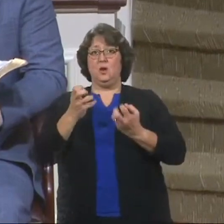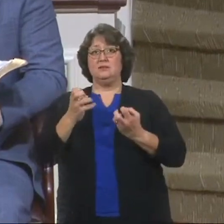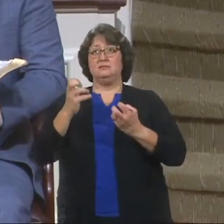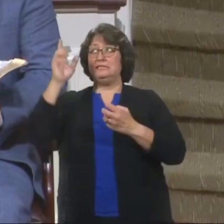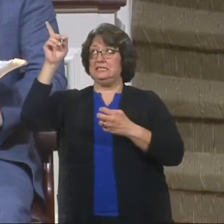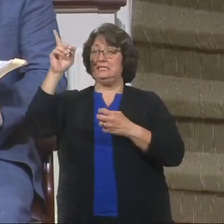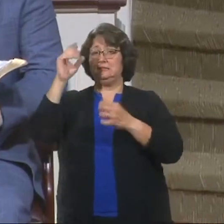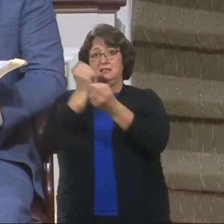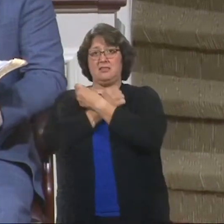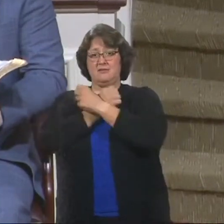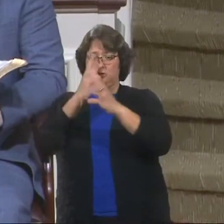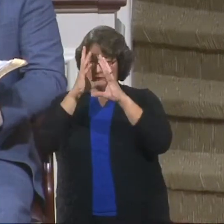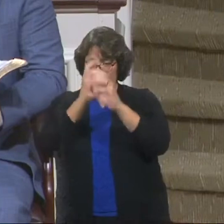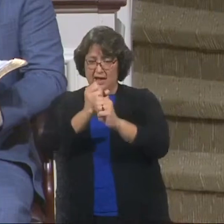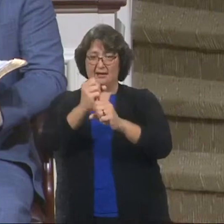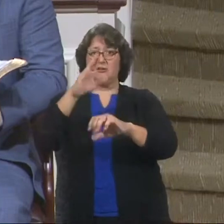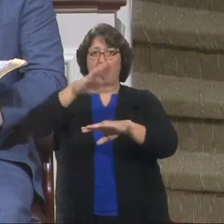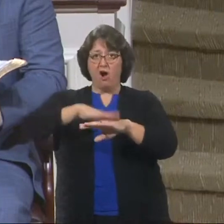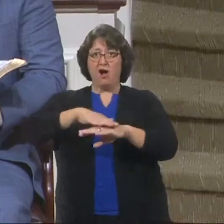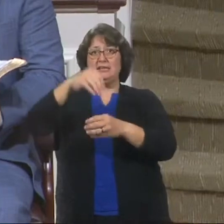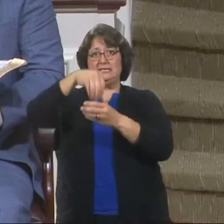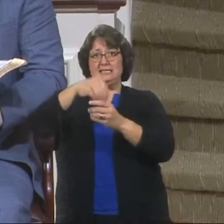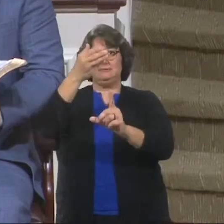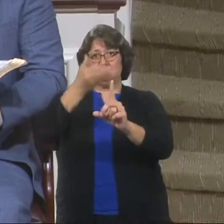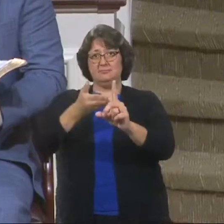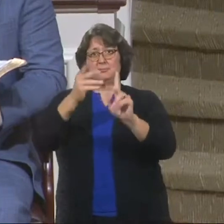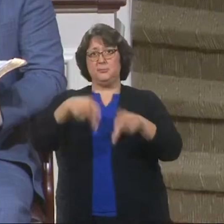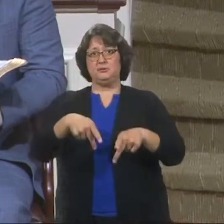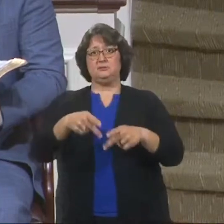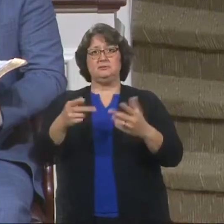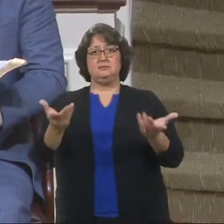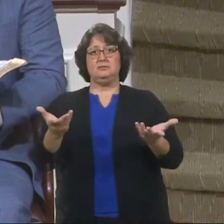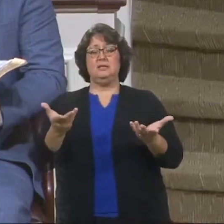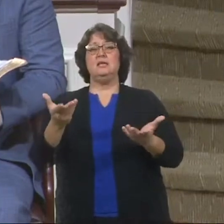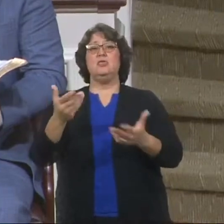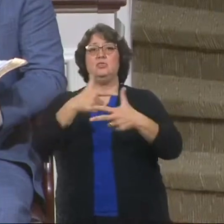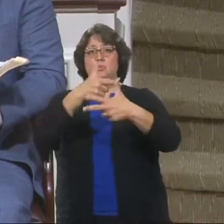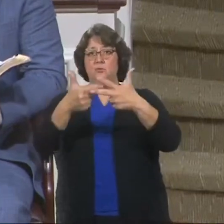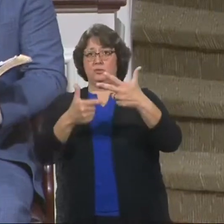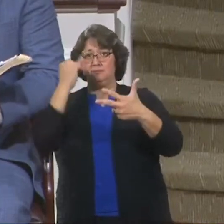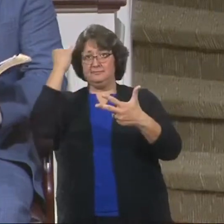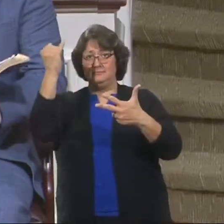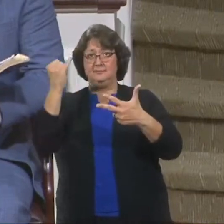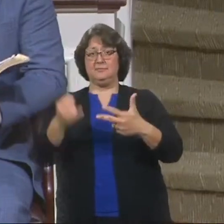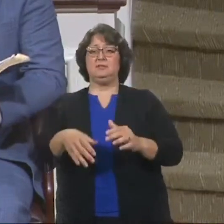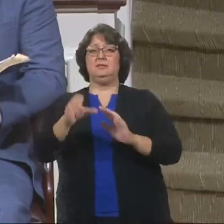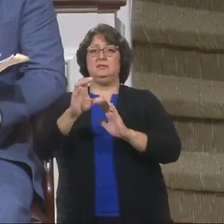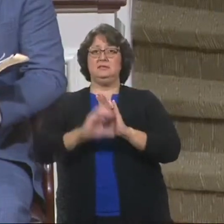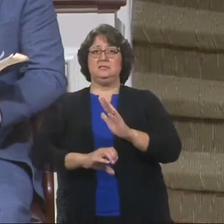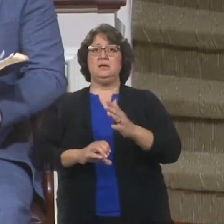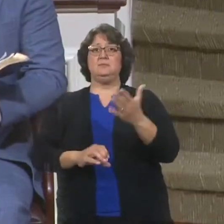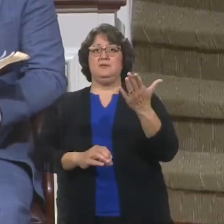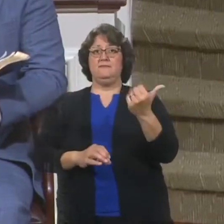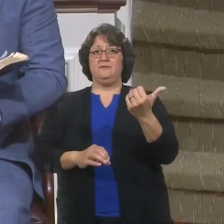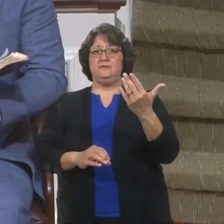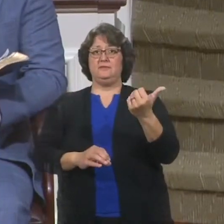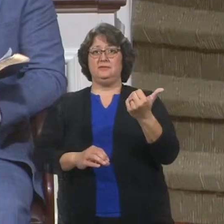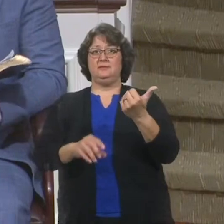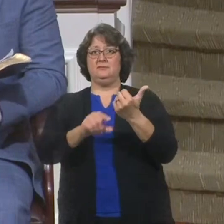his love, especially on and in someone? Here's three thoughts. We're in chapter 15, verse number 9. Can you look at